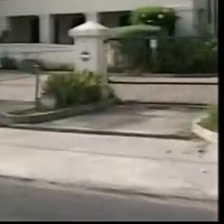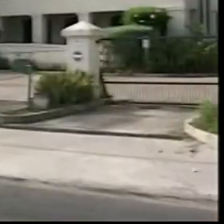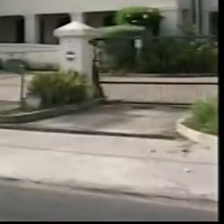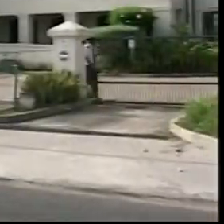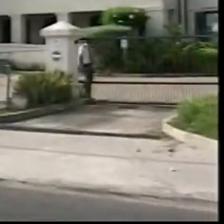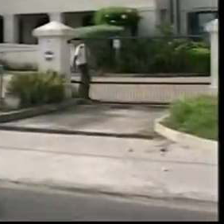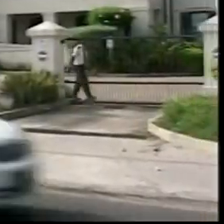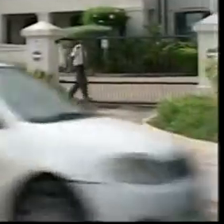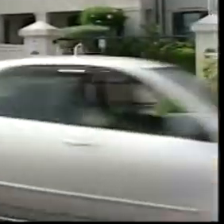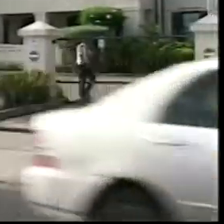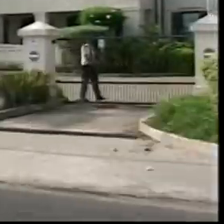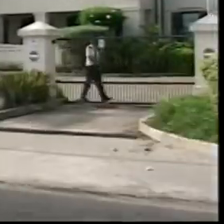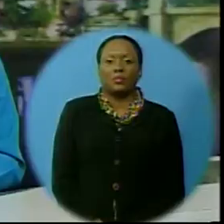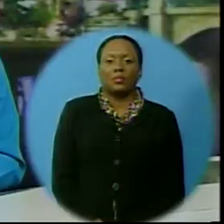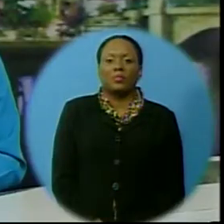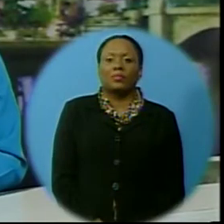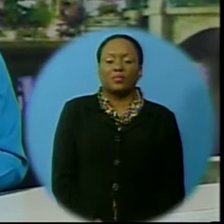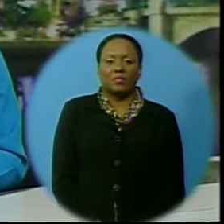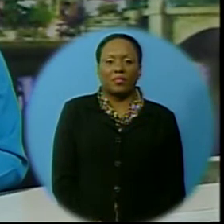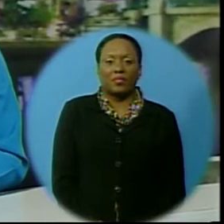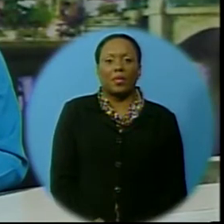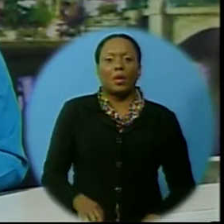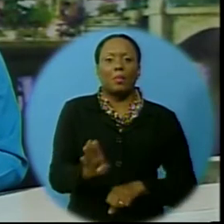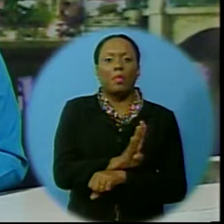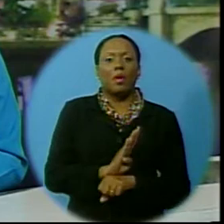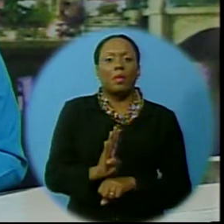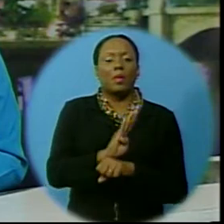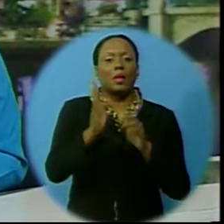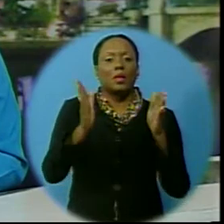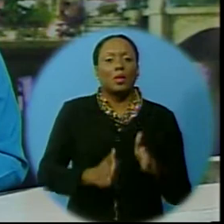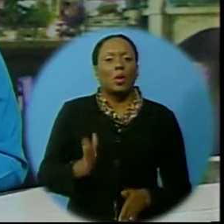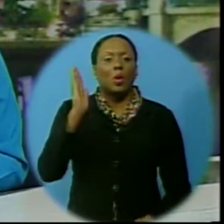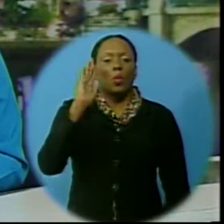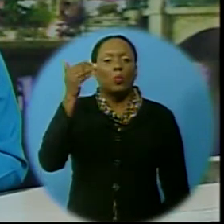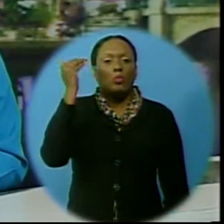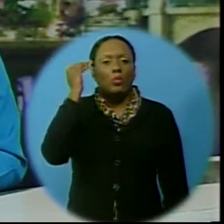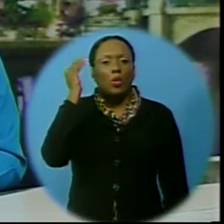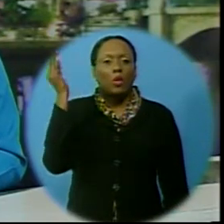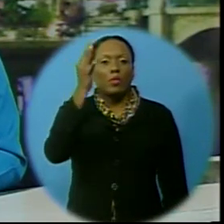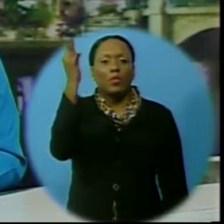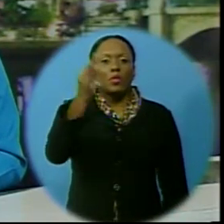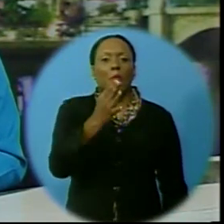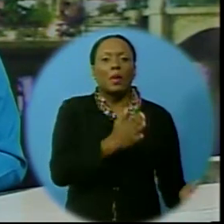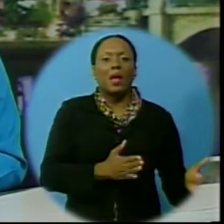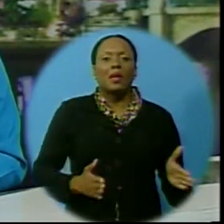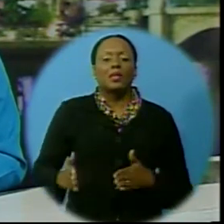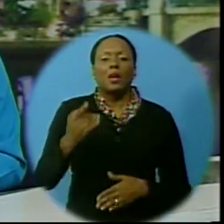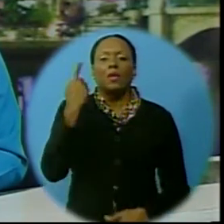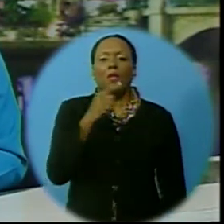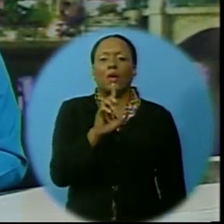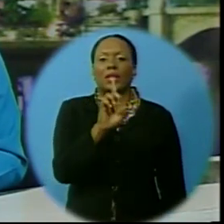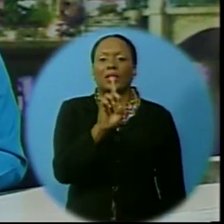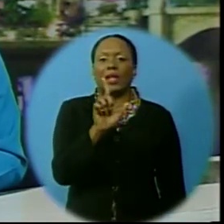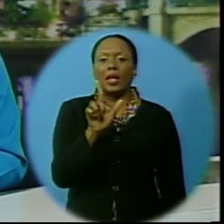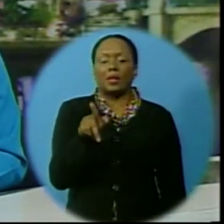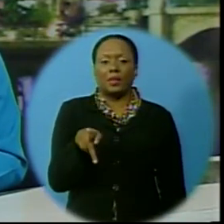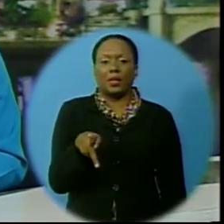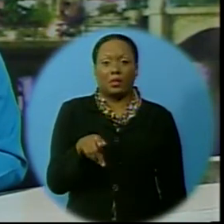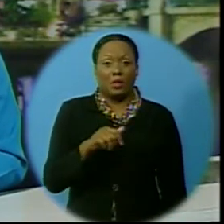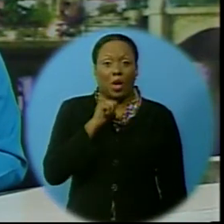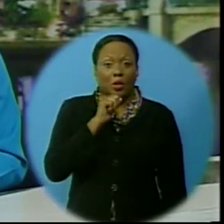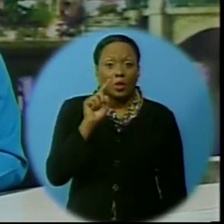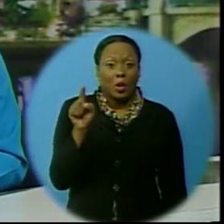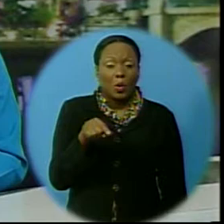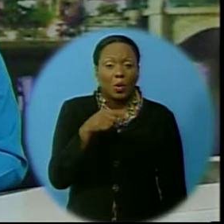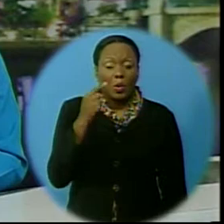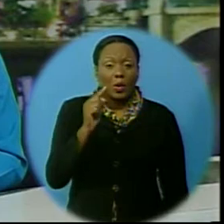Ryan Broom, CBC News. Barbadians will be privy to the future plans of the Democratic Labour Party, not only as the